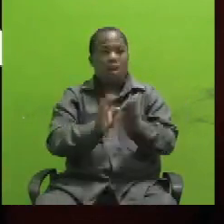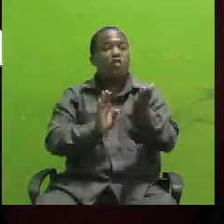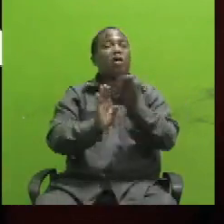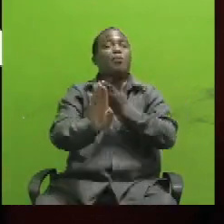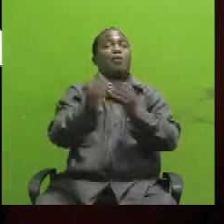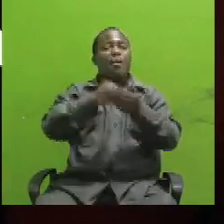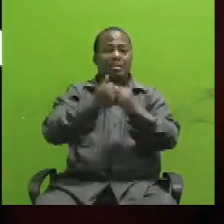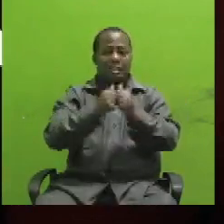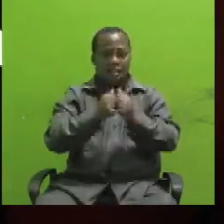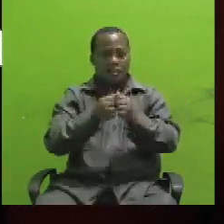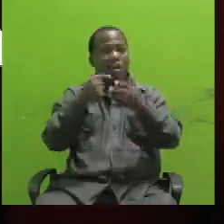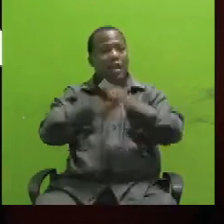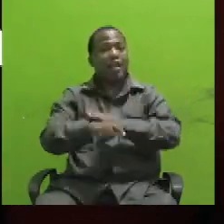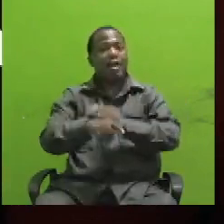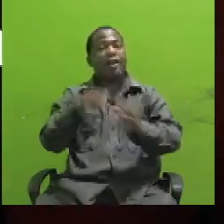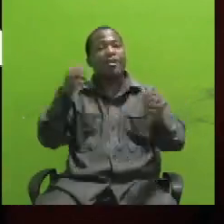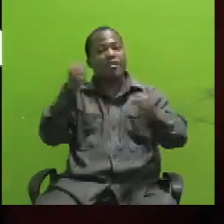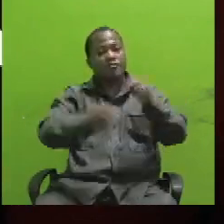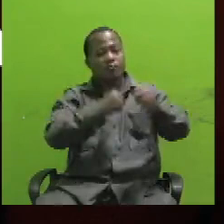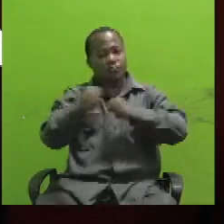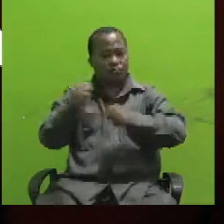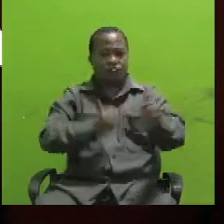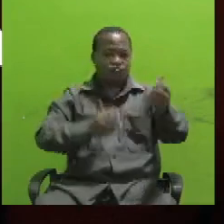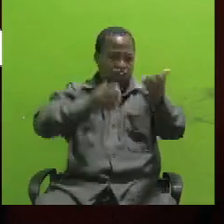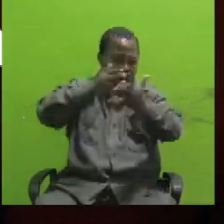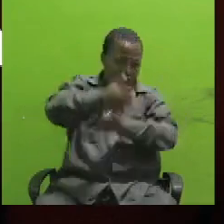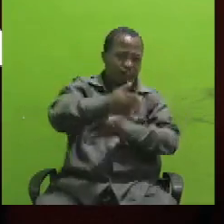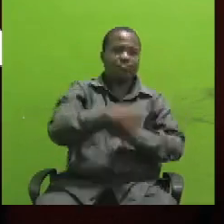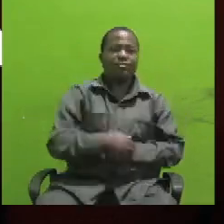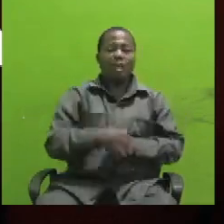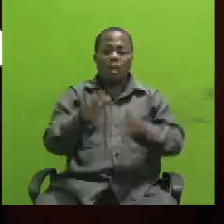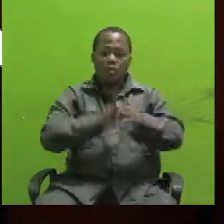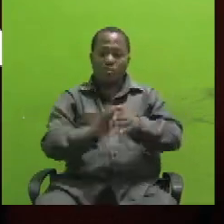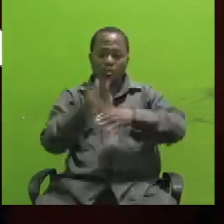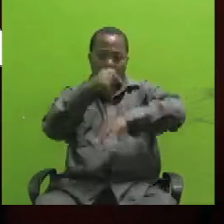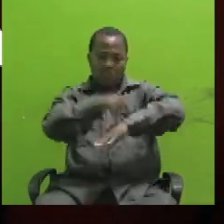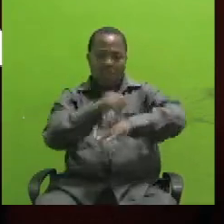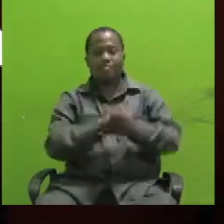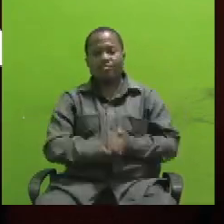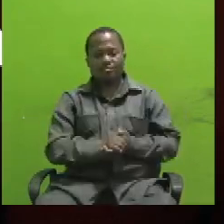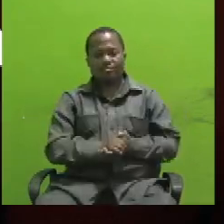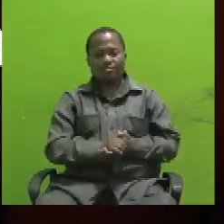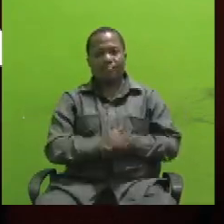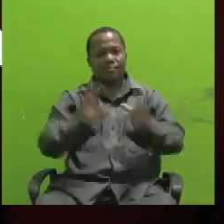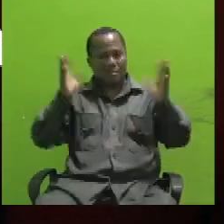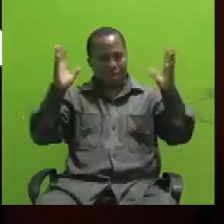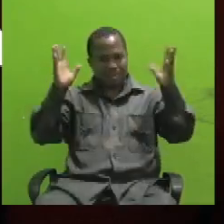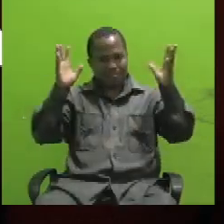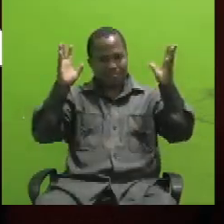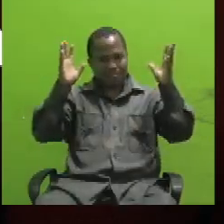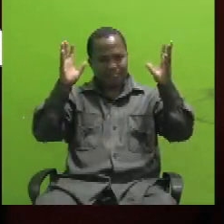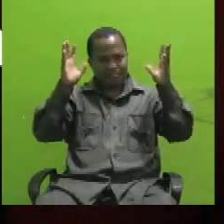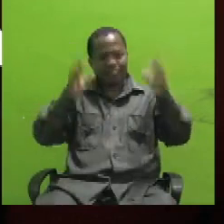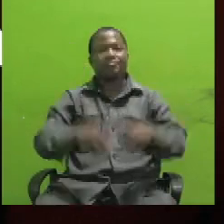of planned event. Very good. All are uses of time. Come, good boy, take a gift for